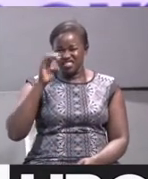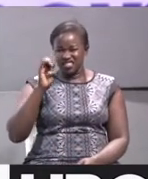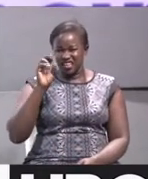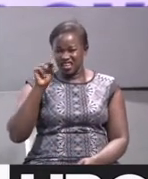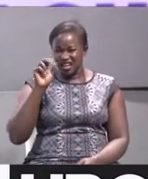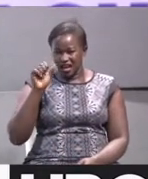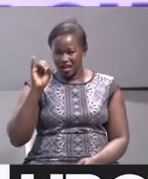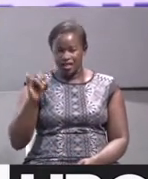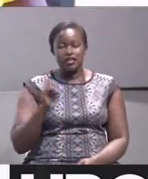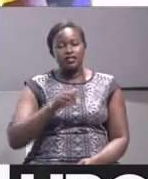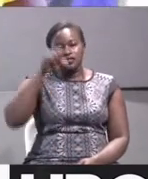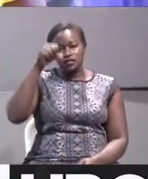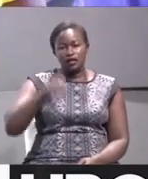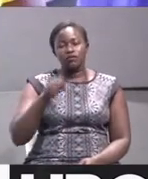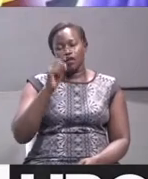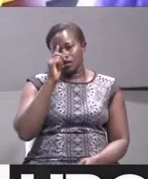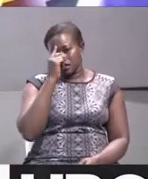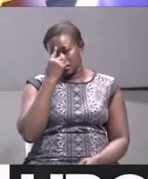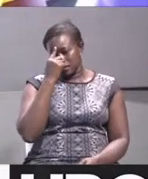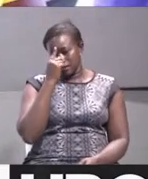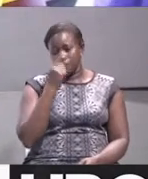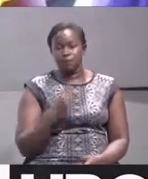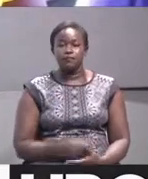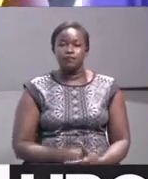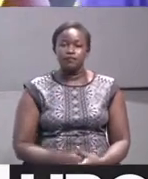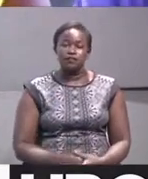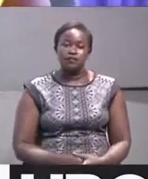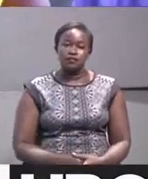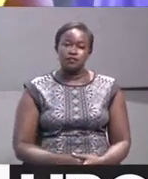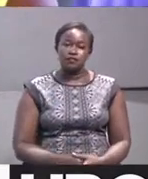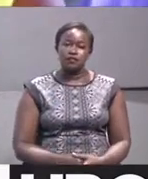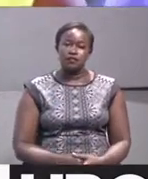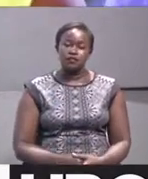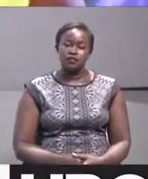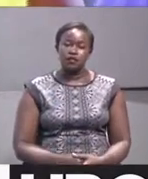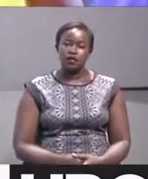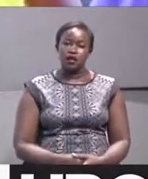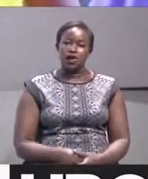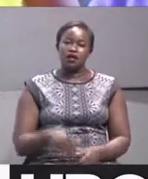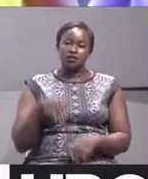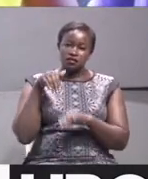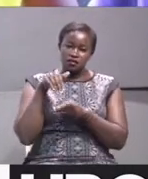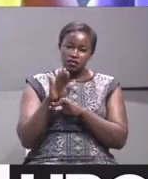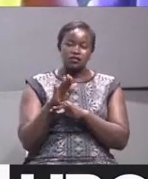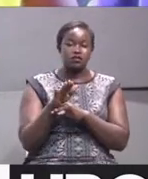southern part of India. The reason for sending them to Chennai